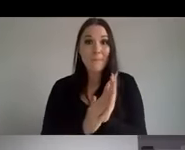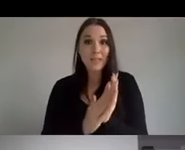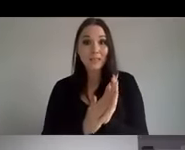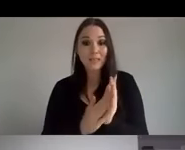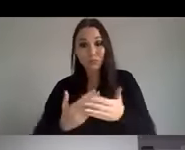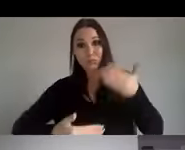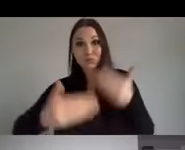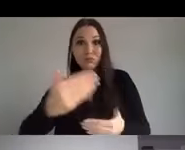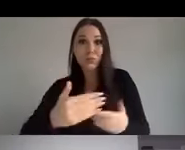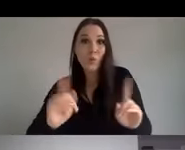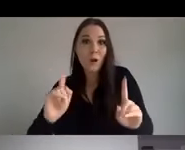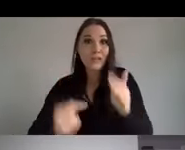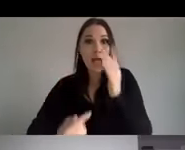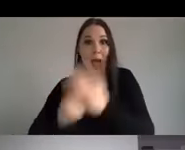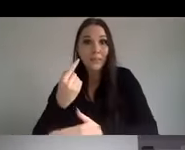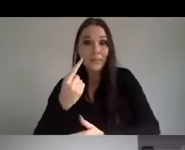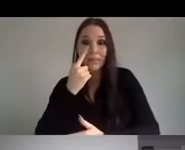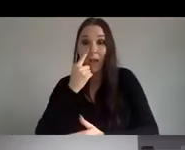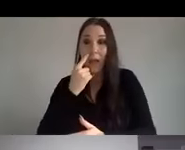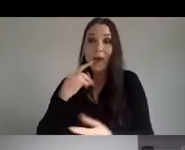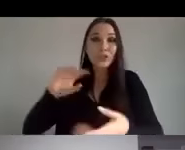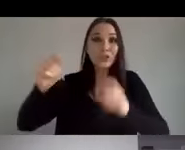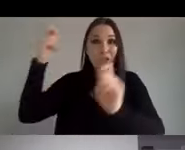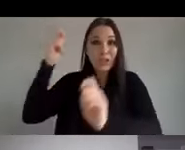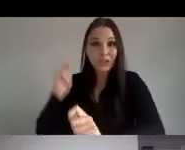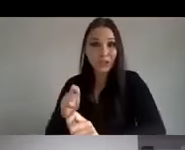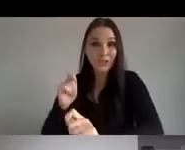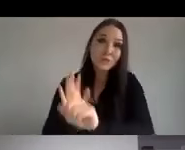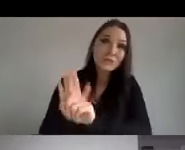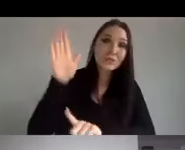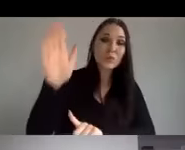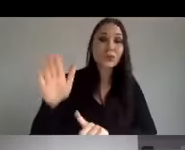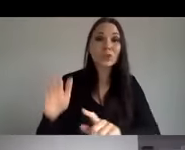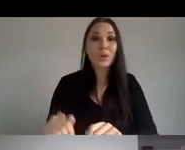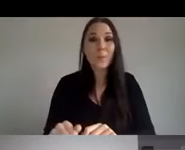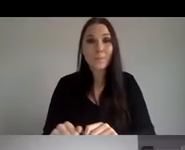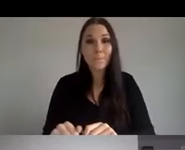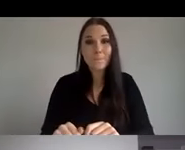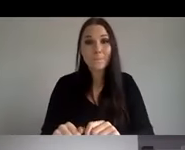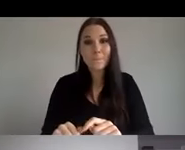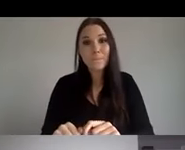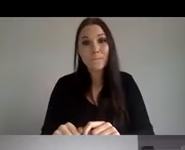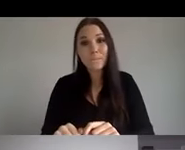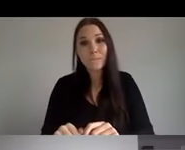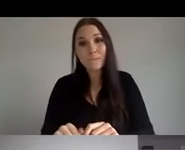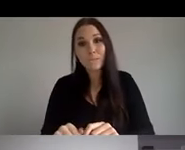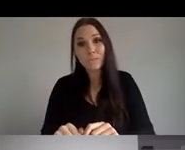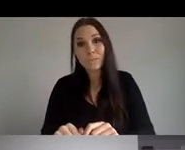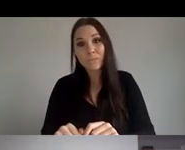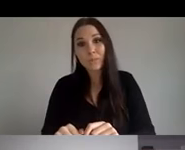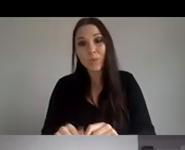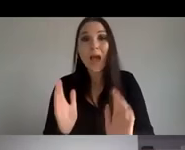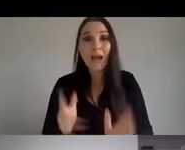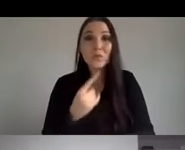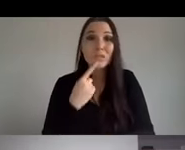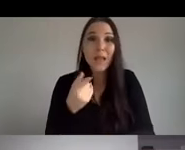whatever. It's the intended function. But you have really to say which possible states could there be,